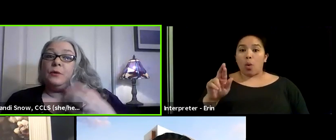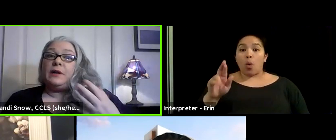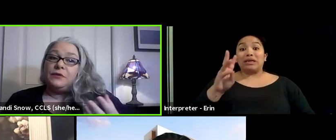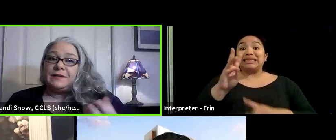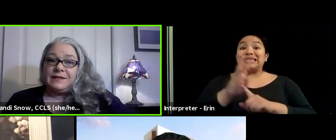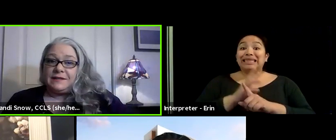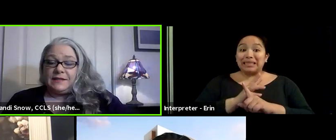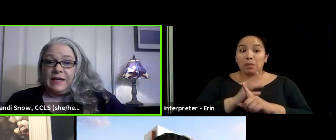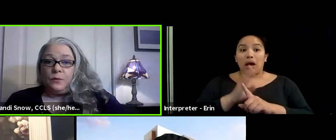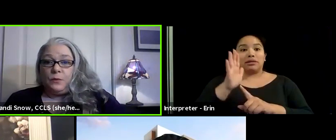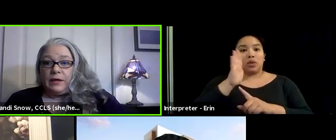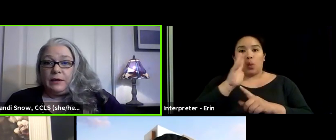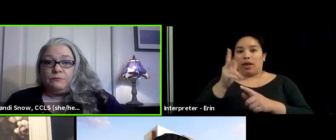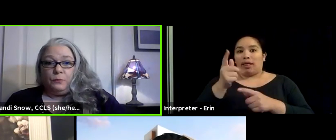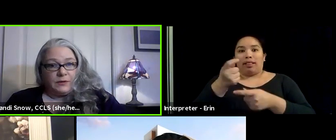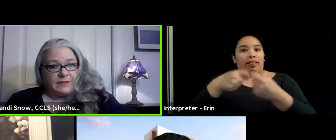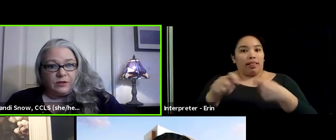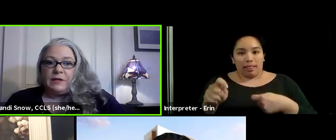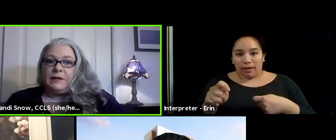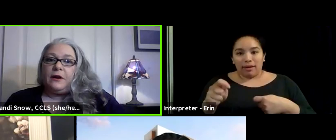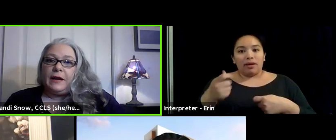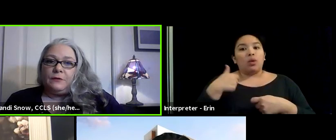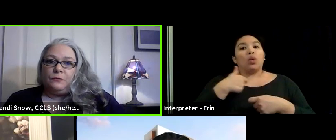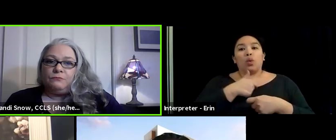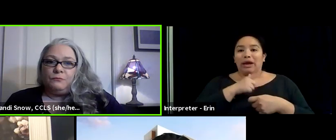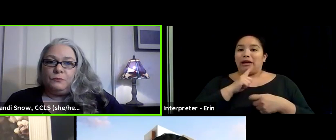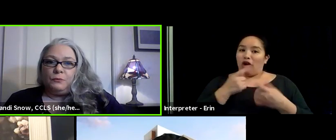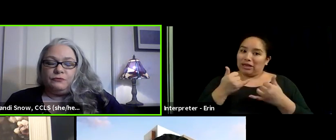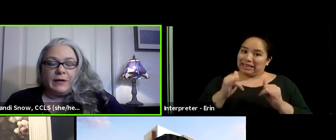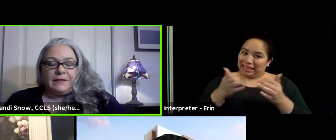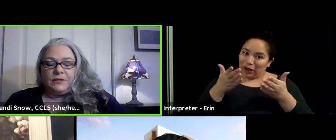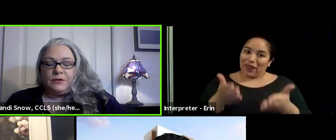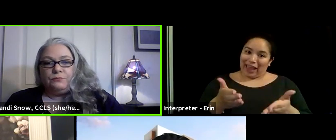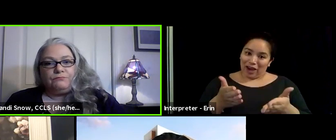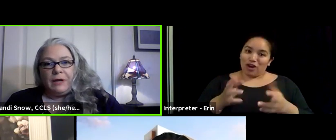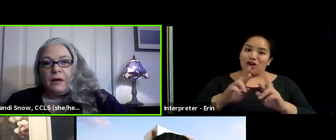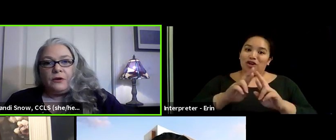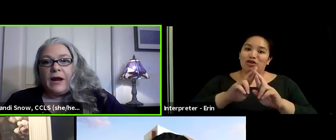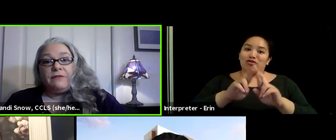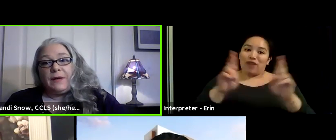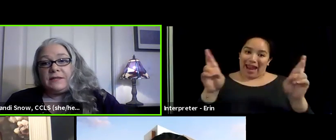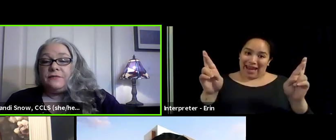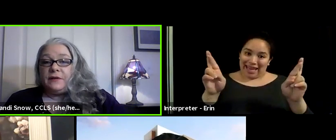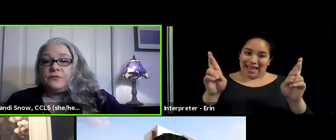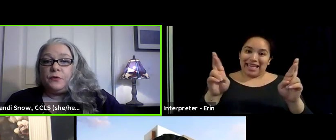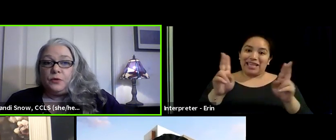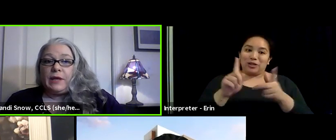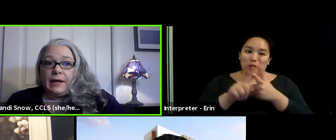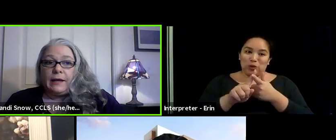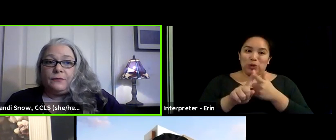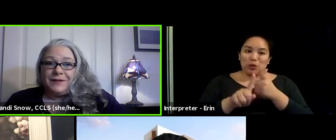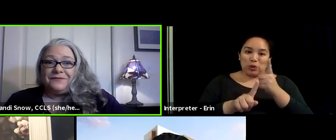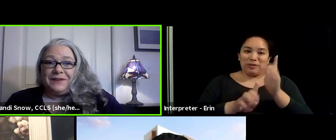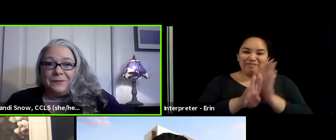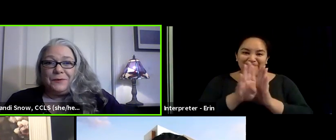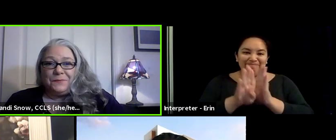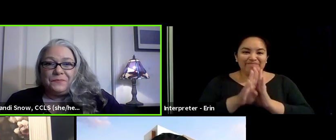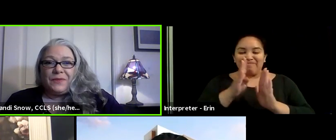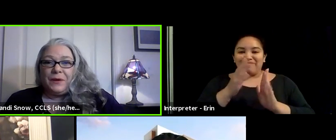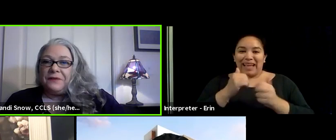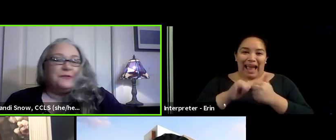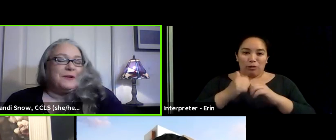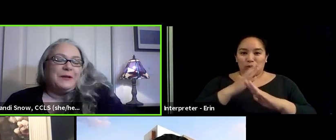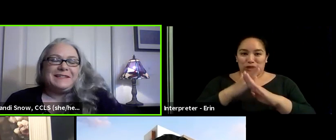months under whatever exists then, we will still be there and ready to craft the best defense for you we can out of what's